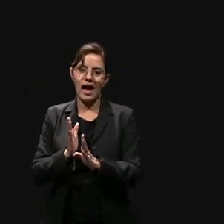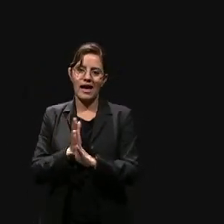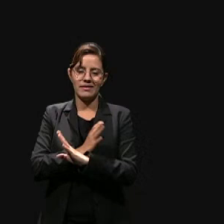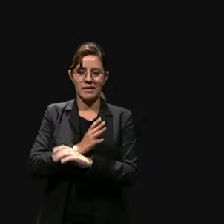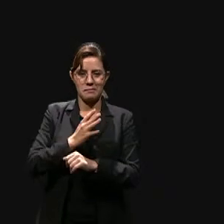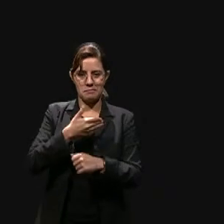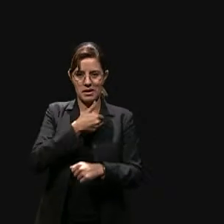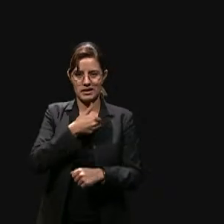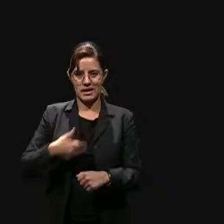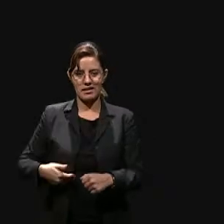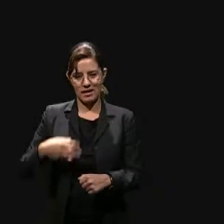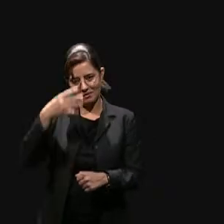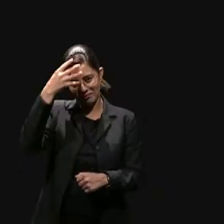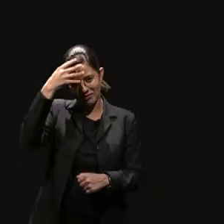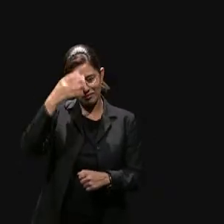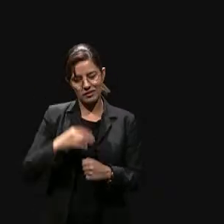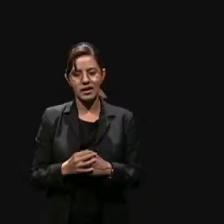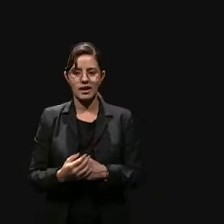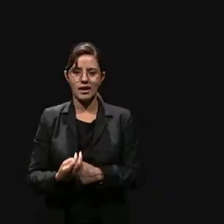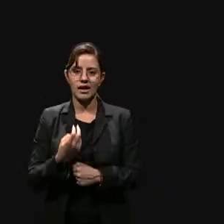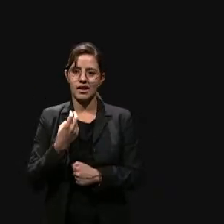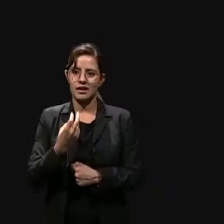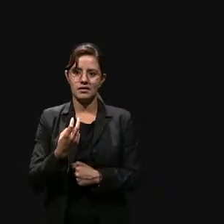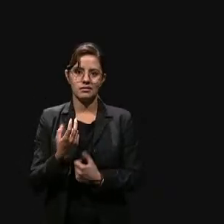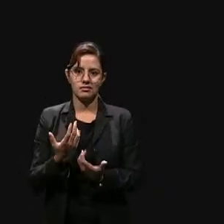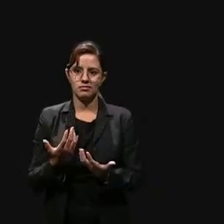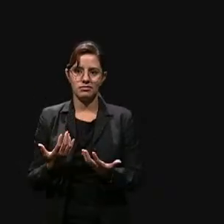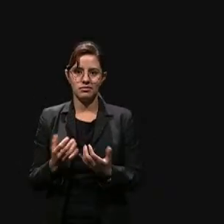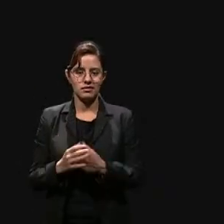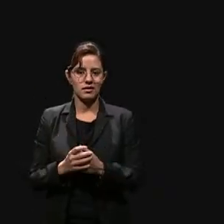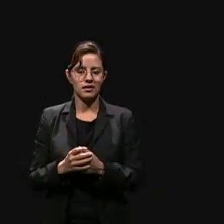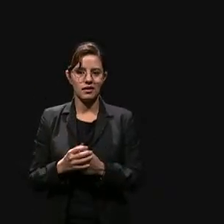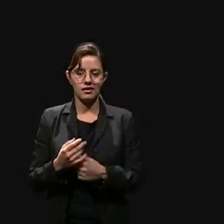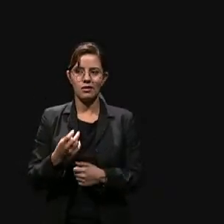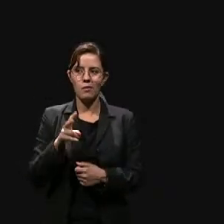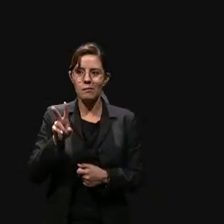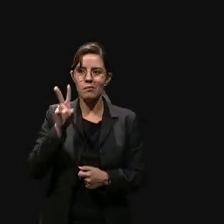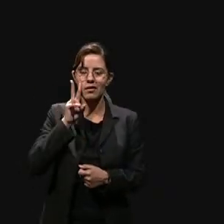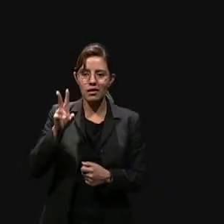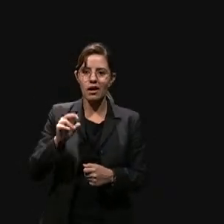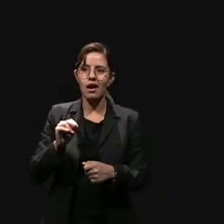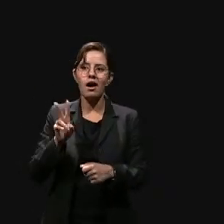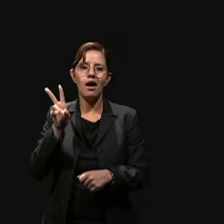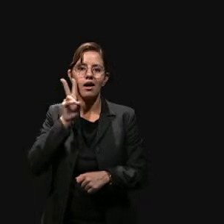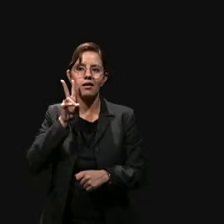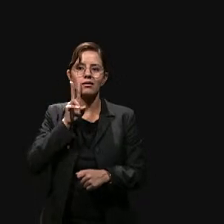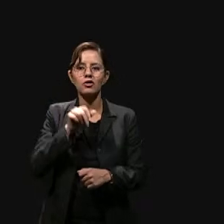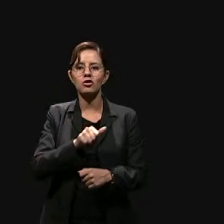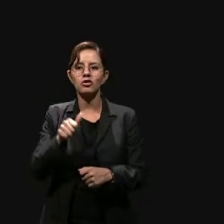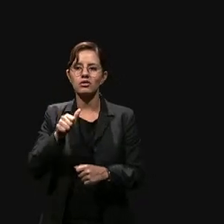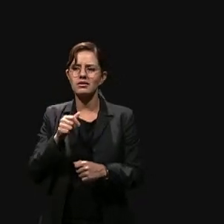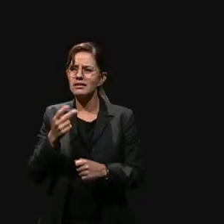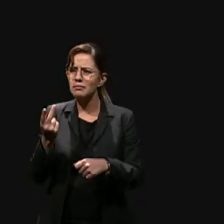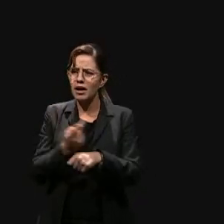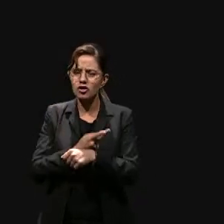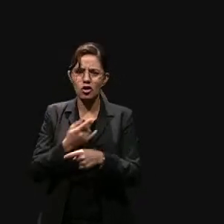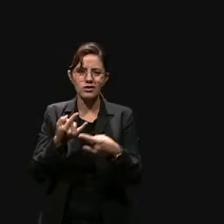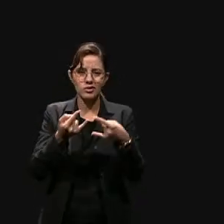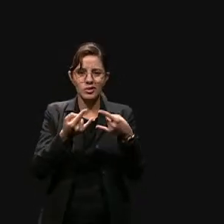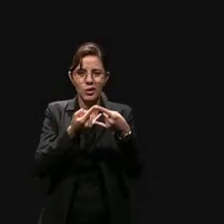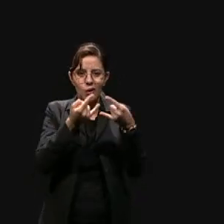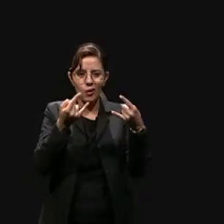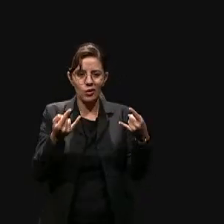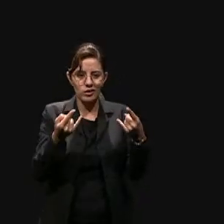I think, than any crime novel I've ever read or thriller movie I've ever seen. The things that are